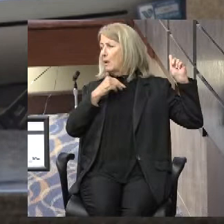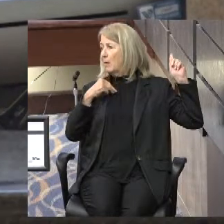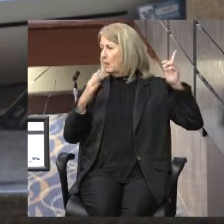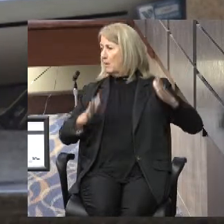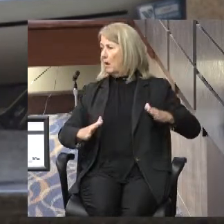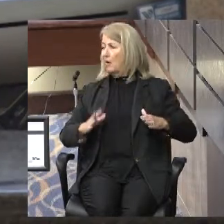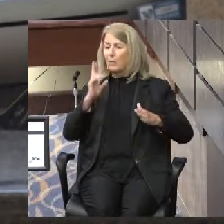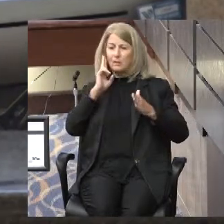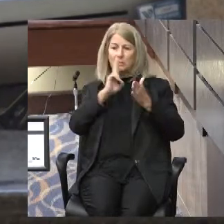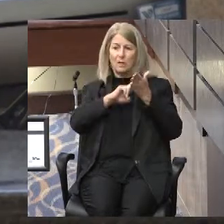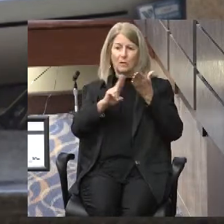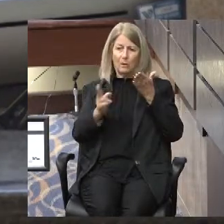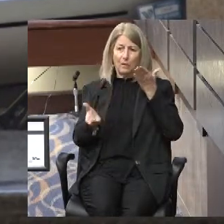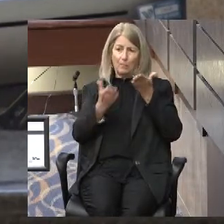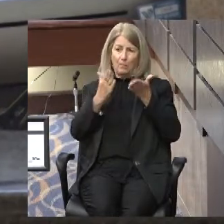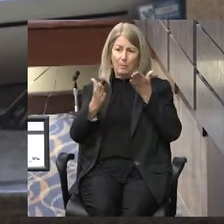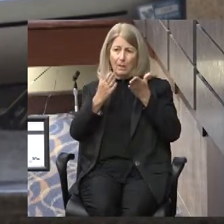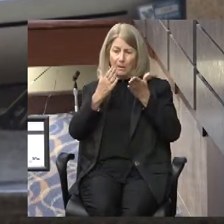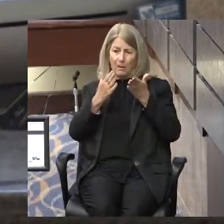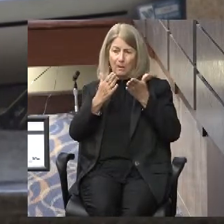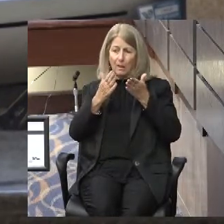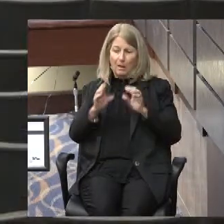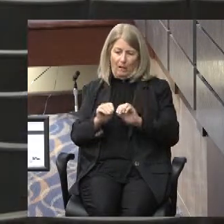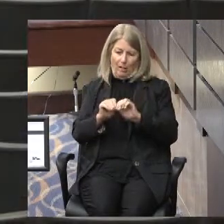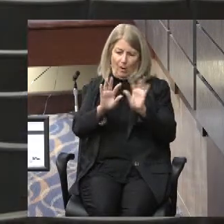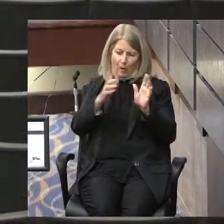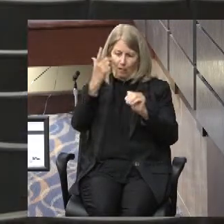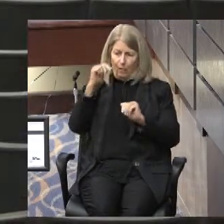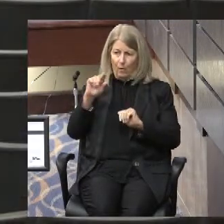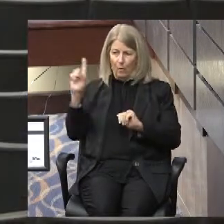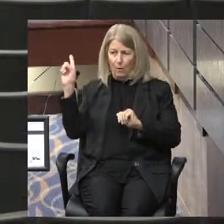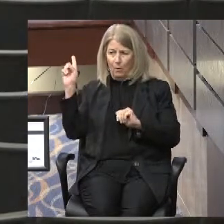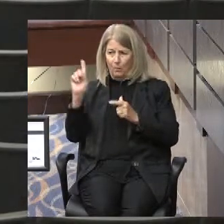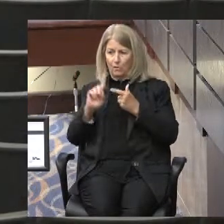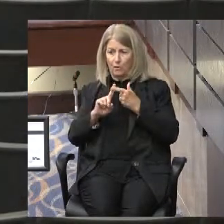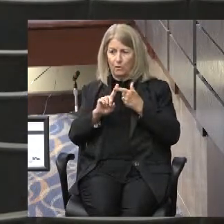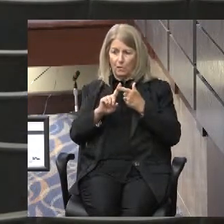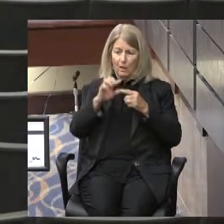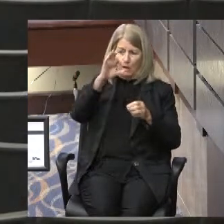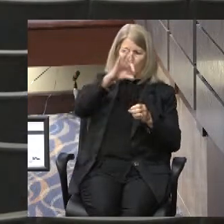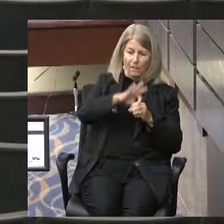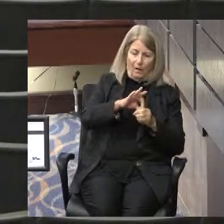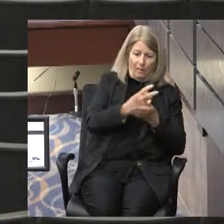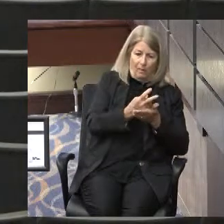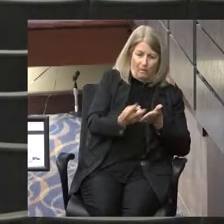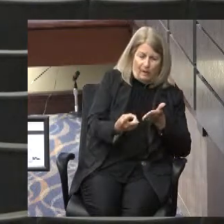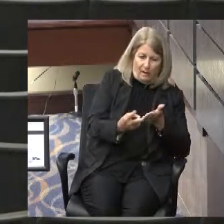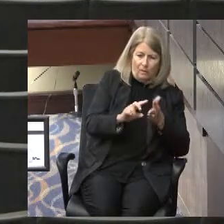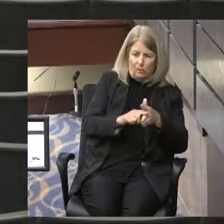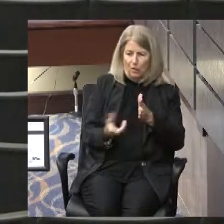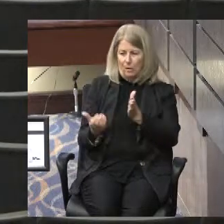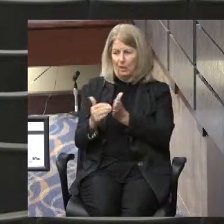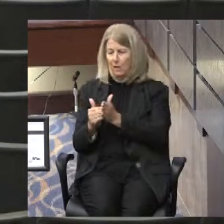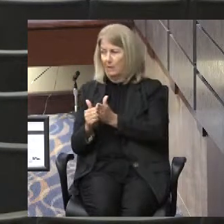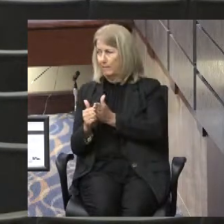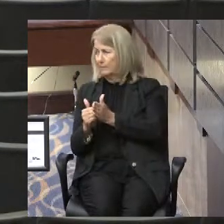think it might be cleaner for y'all to, Vote and fail it and start over? yeah, and start over.